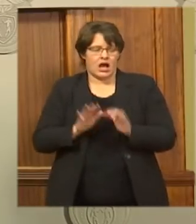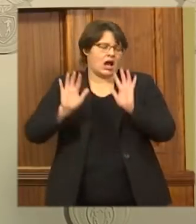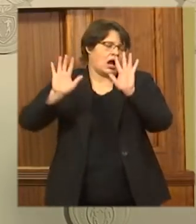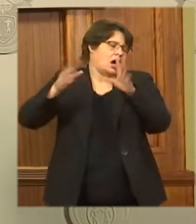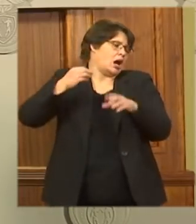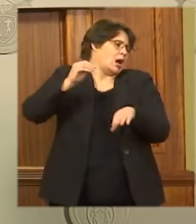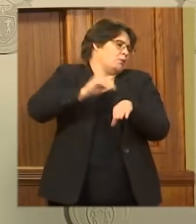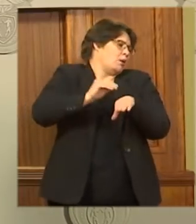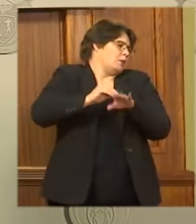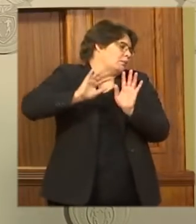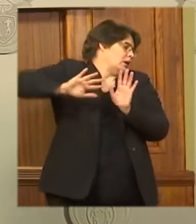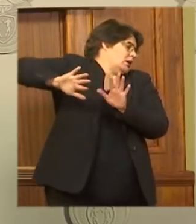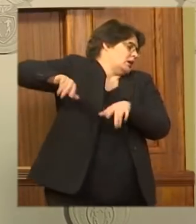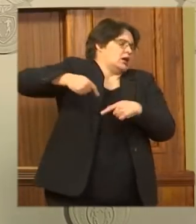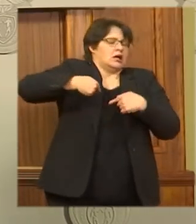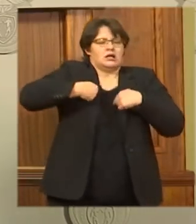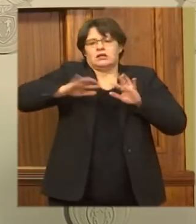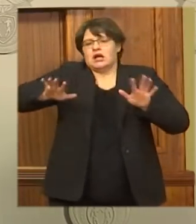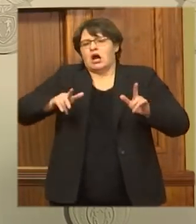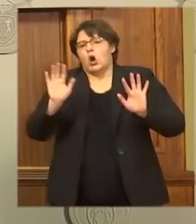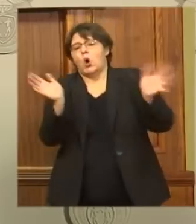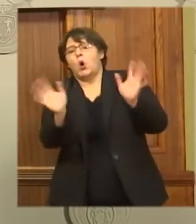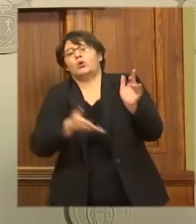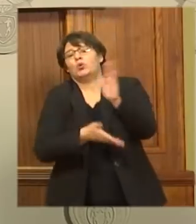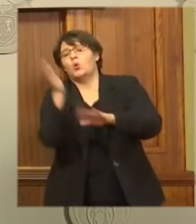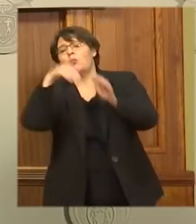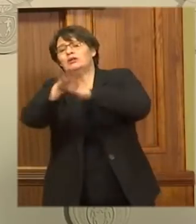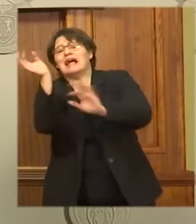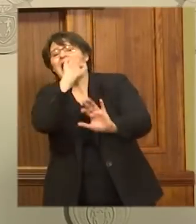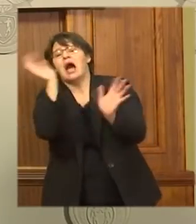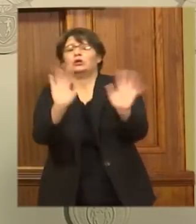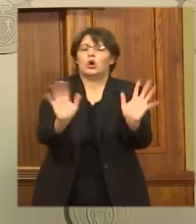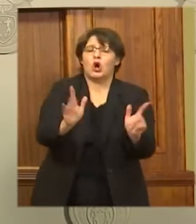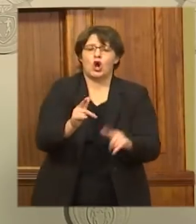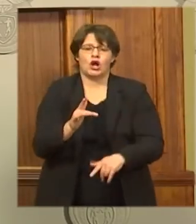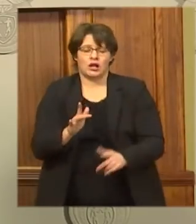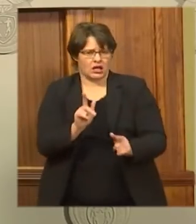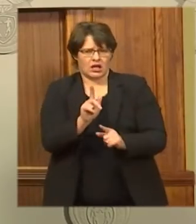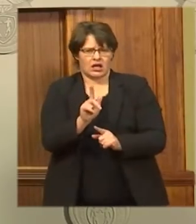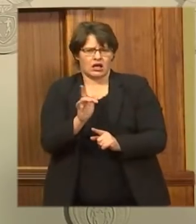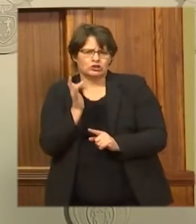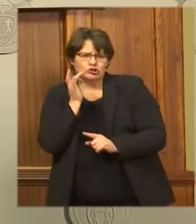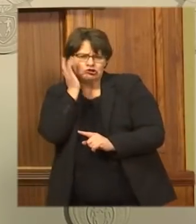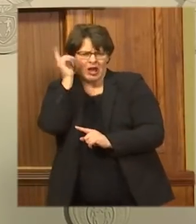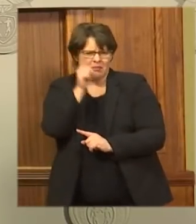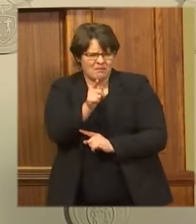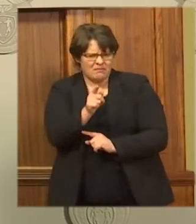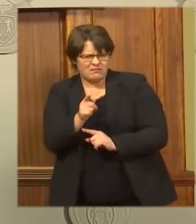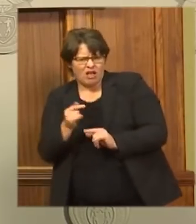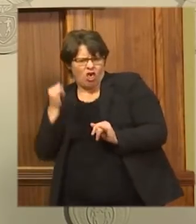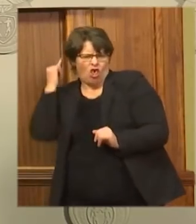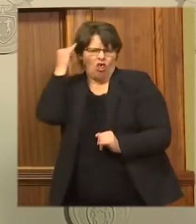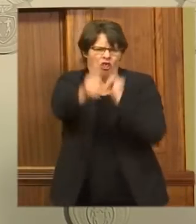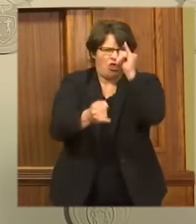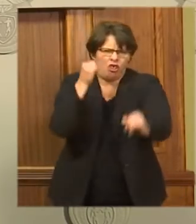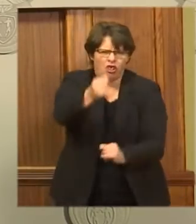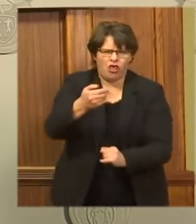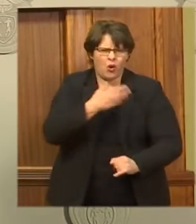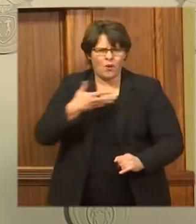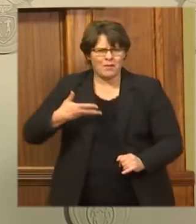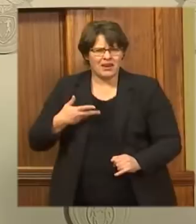by discouraging victims from laying charges, by shaming and insulting